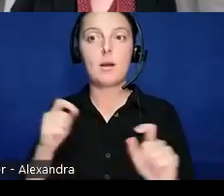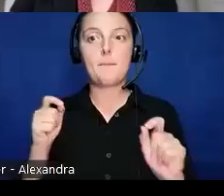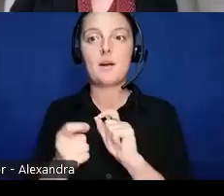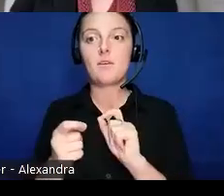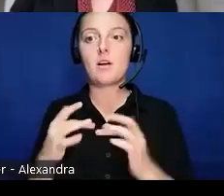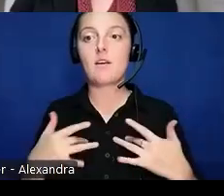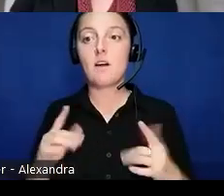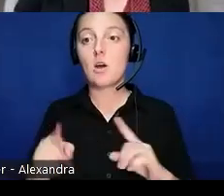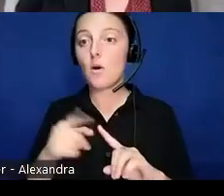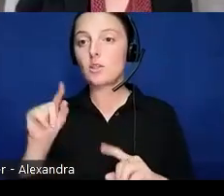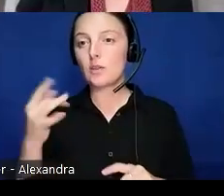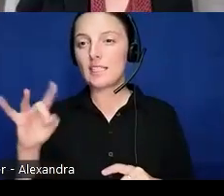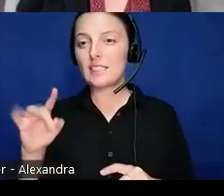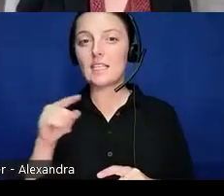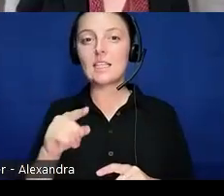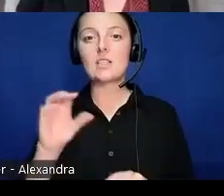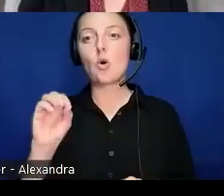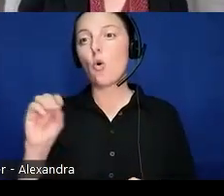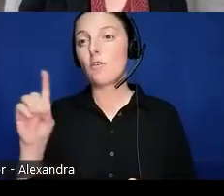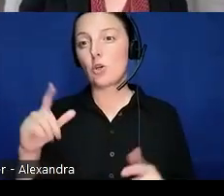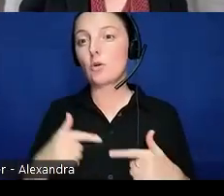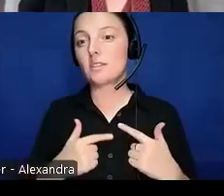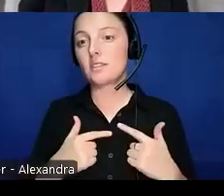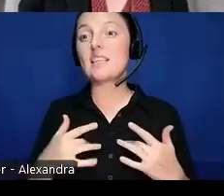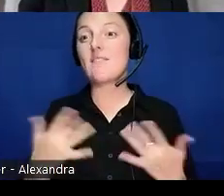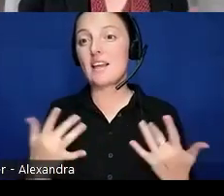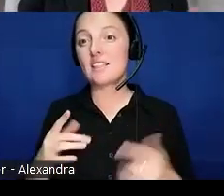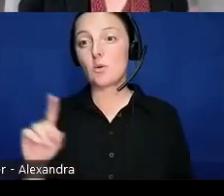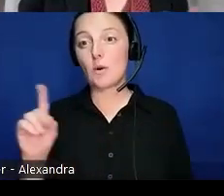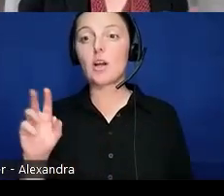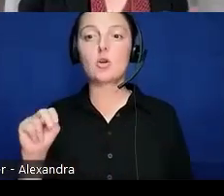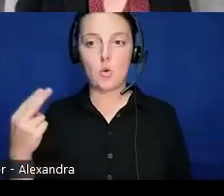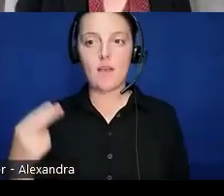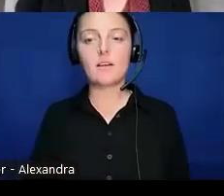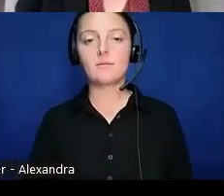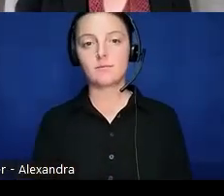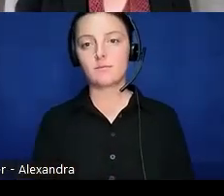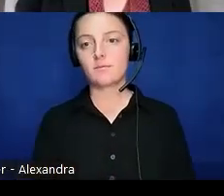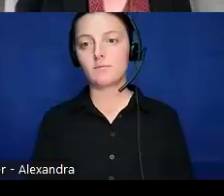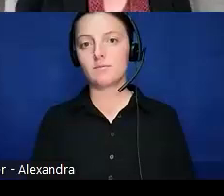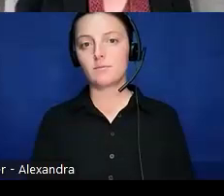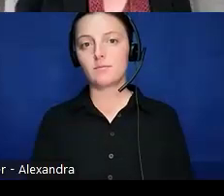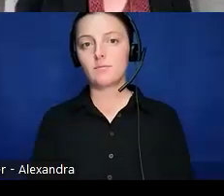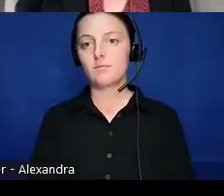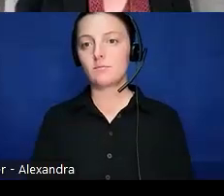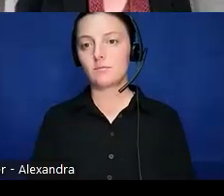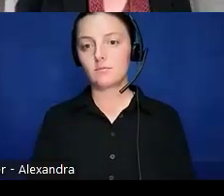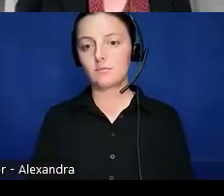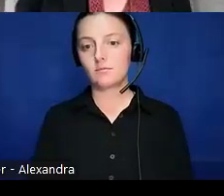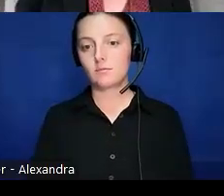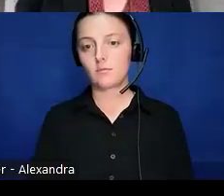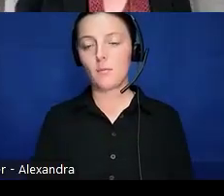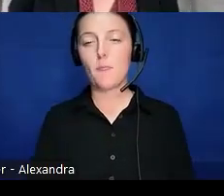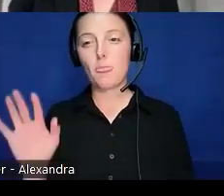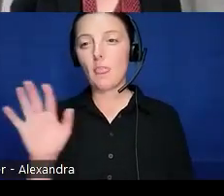2018, which was this overdose event in New Haven, and about 100 or more people took this really potent form